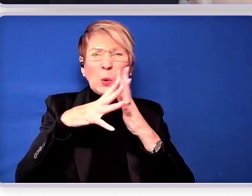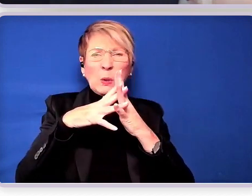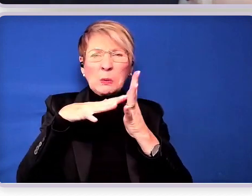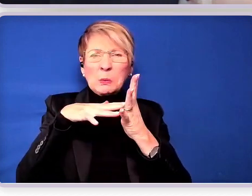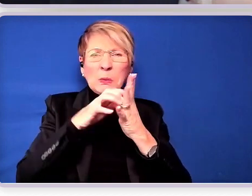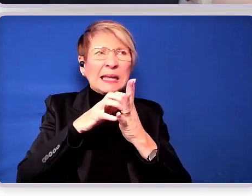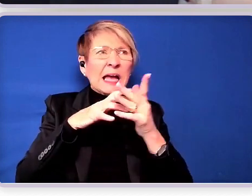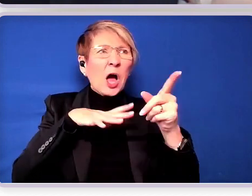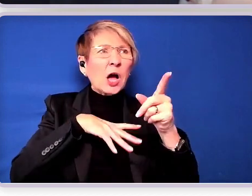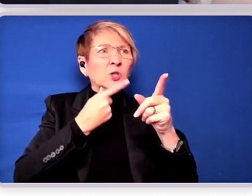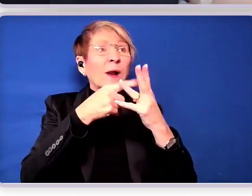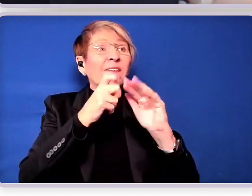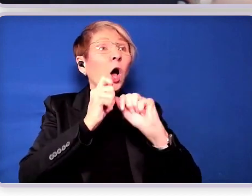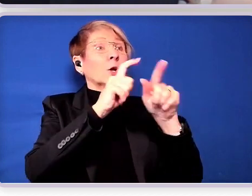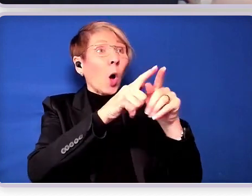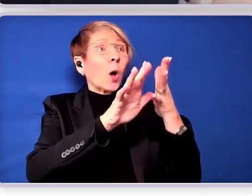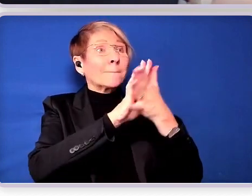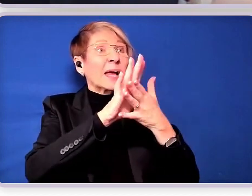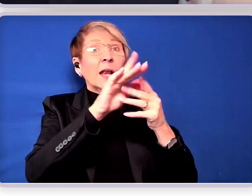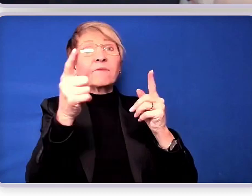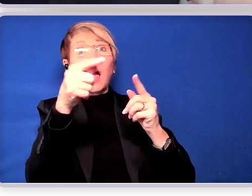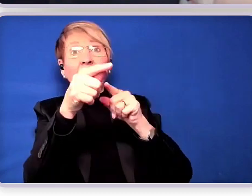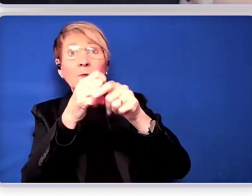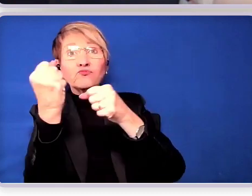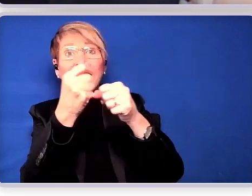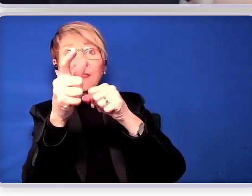order against me for $50,000 or